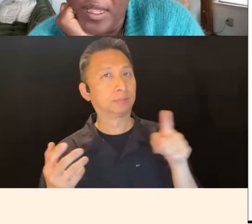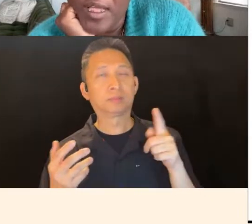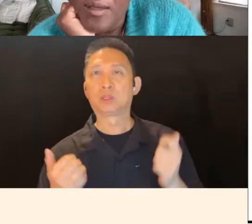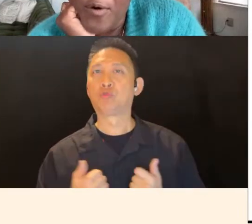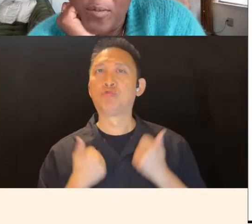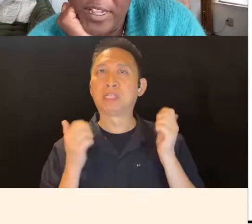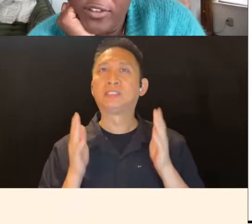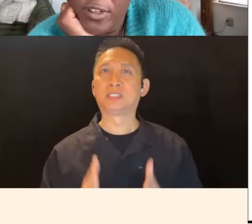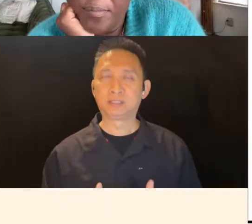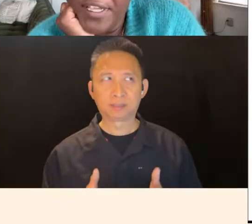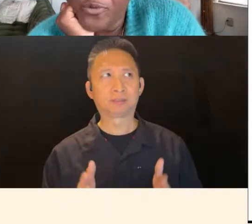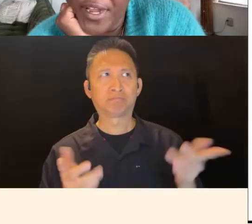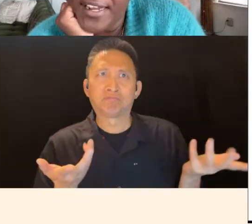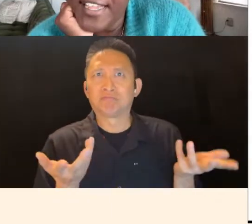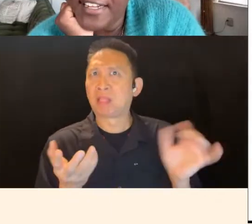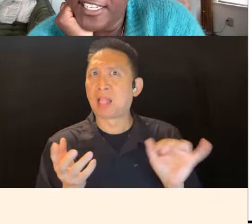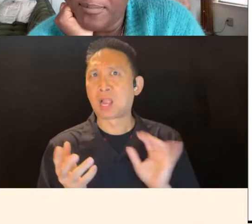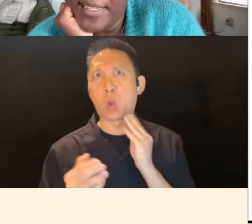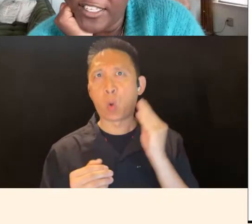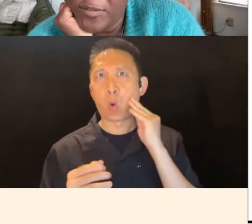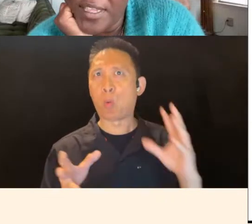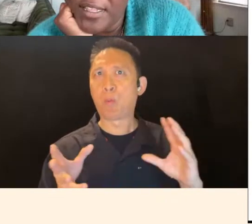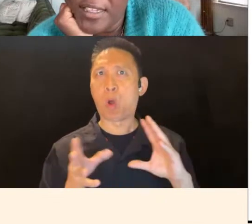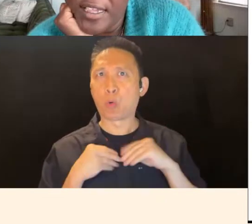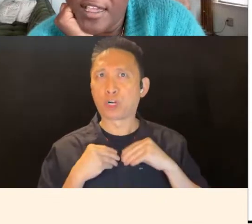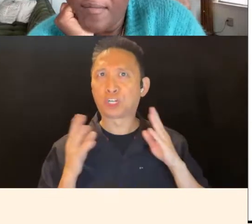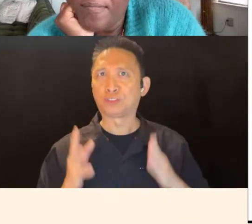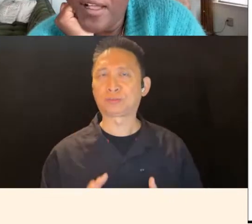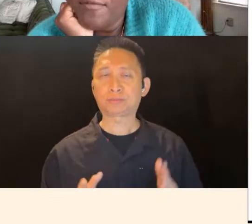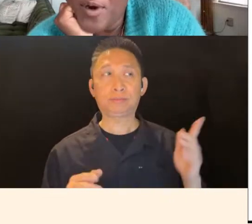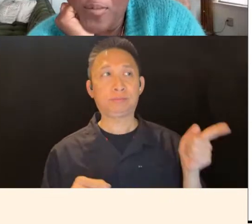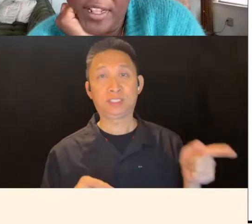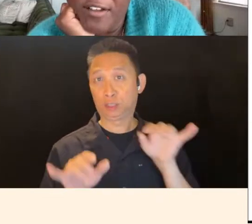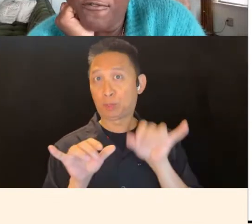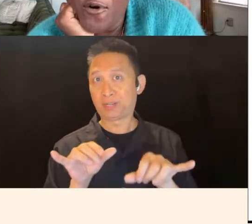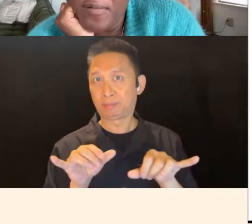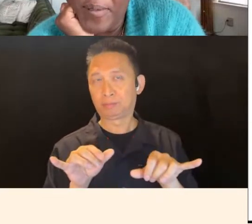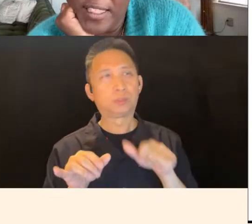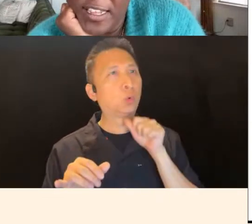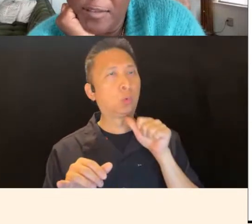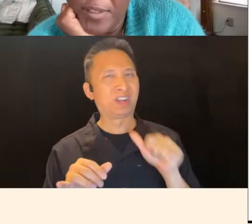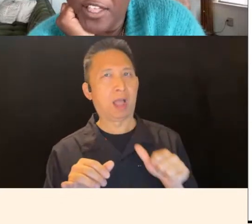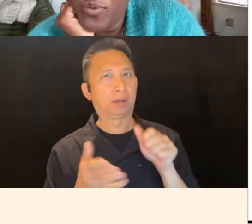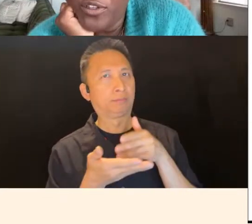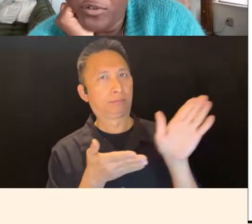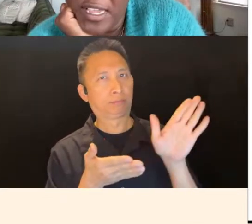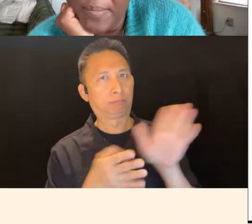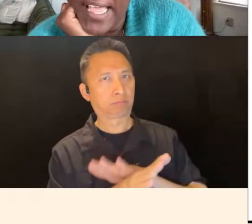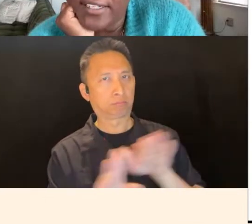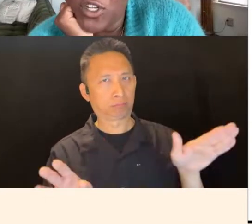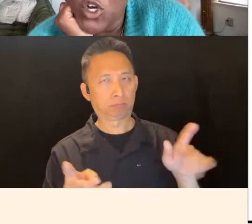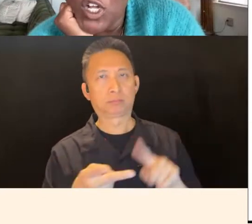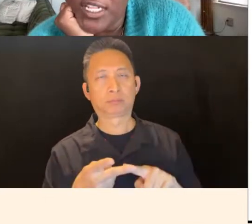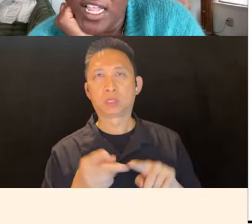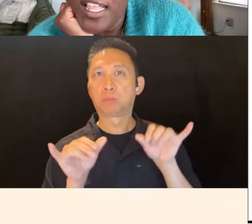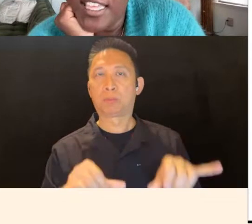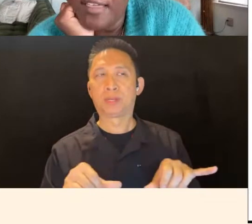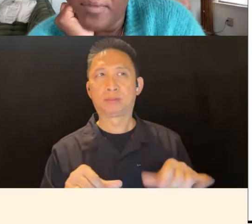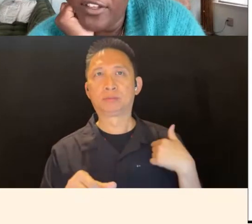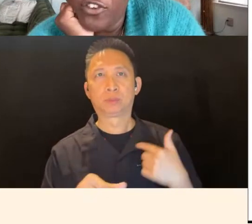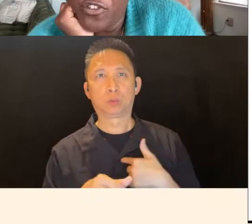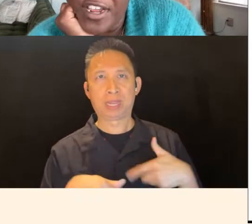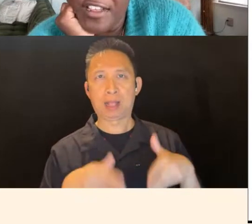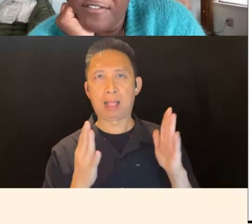ownership. Permanence, because we're anti-displacement. Permanent affordability, because we do not pass on